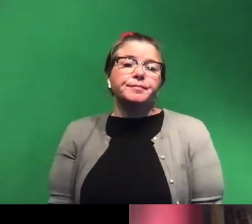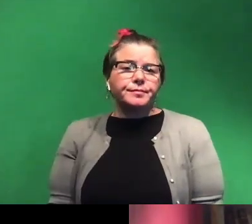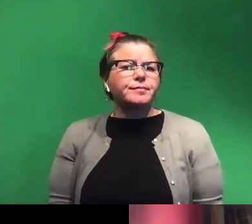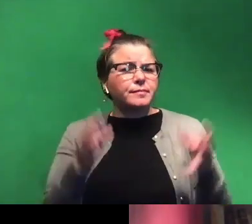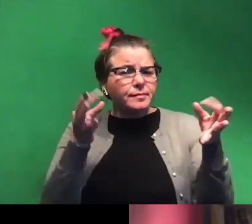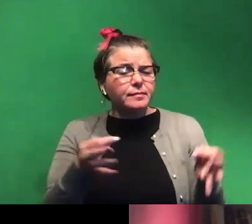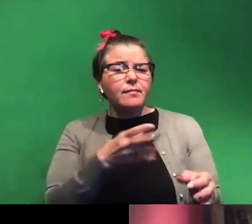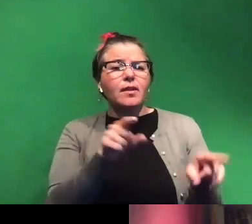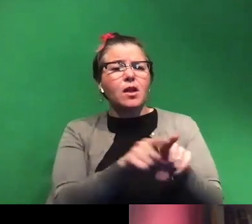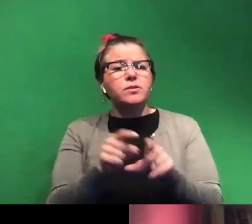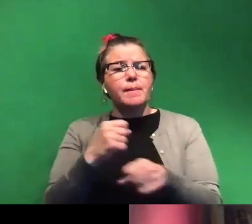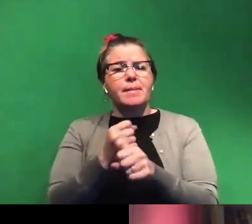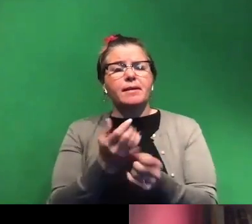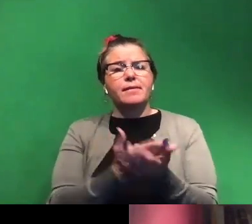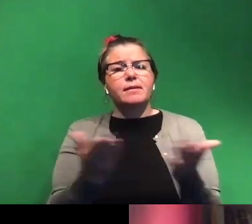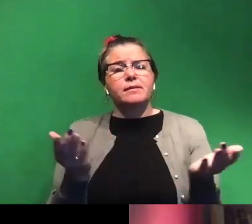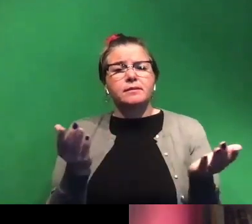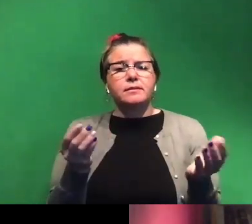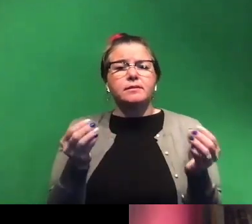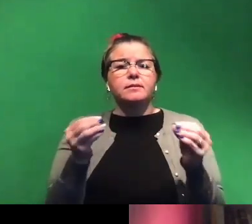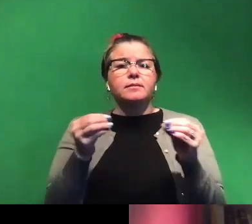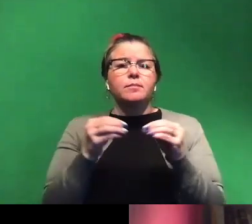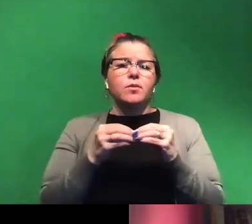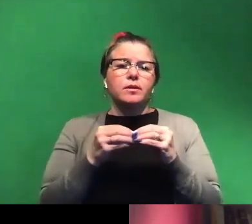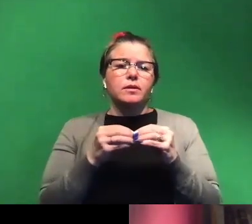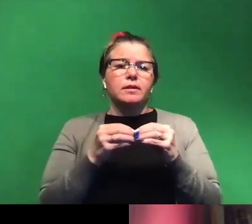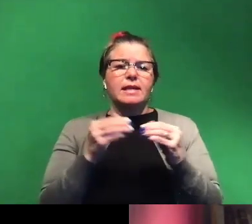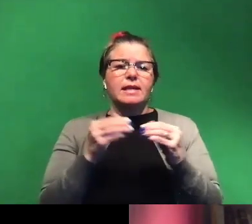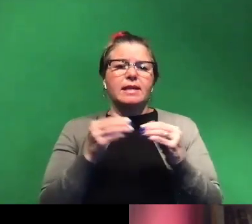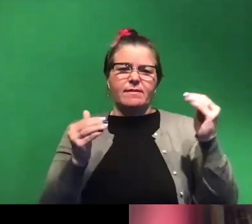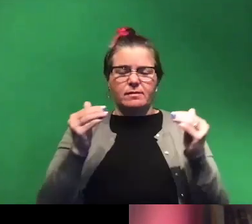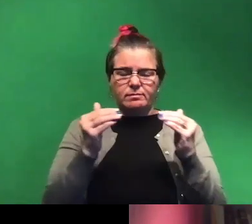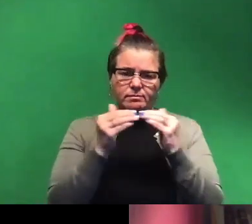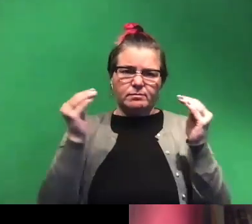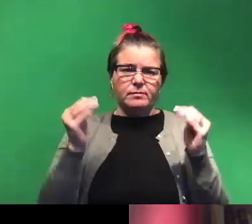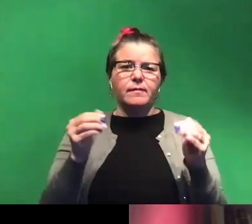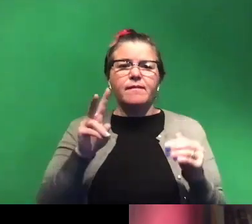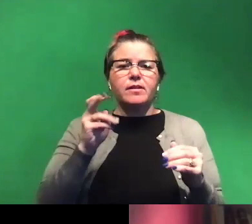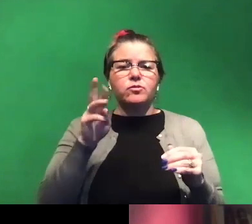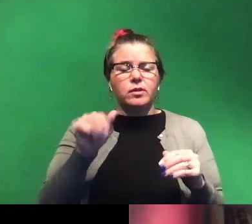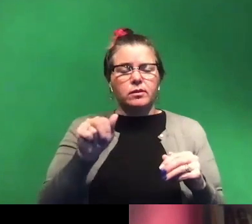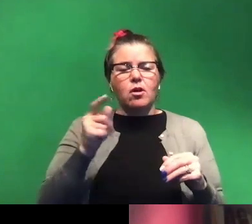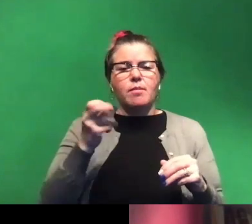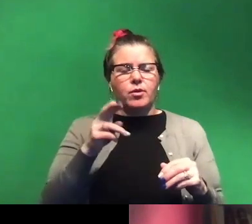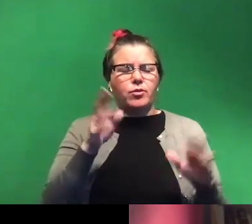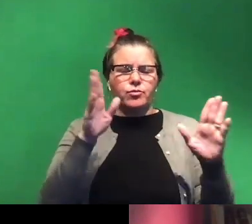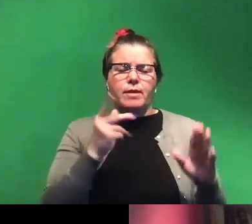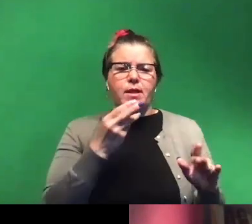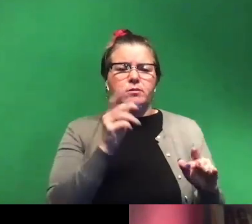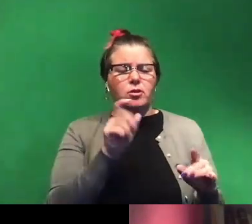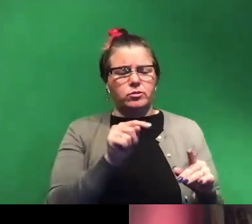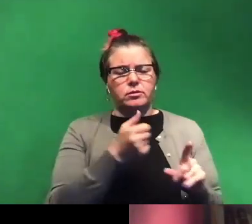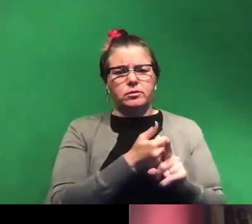it's making things a little bit more, trying to make things a little bit more even as well, because I remember Victoria Arbour, who's a great paleontologist, she's in